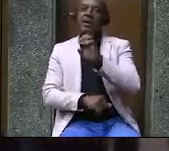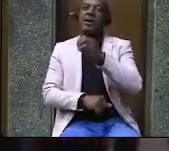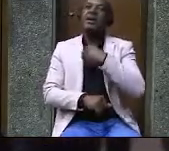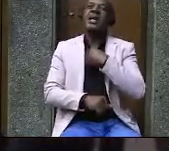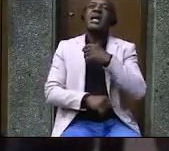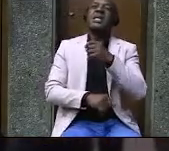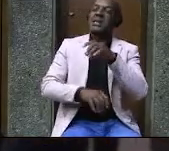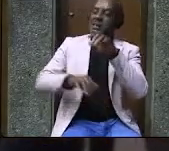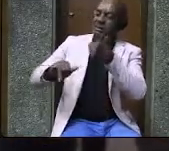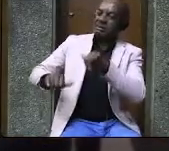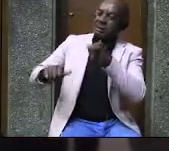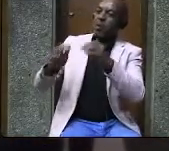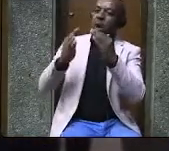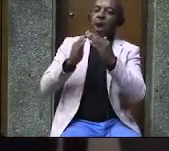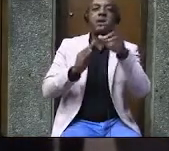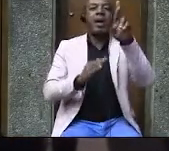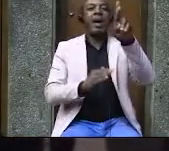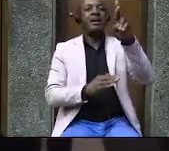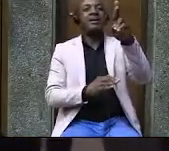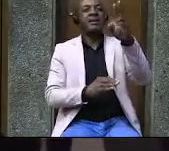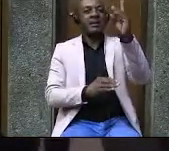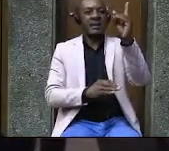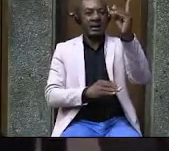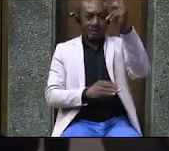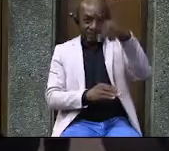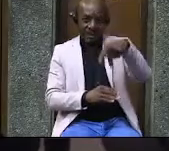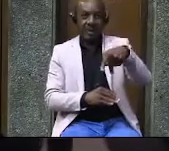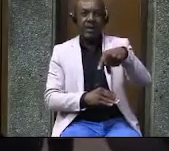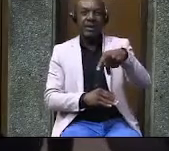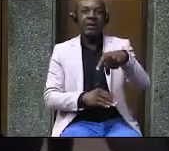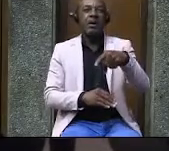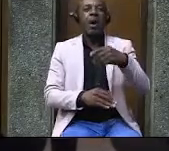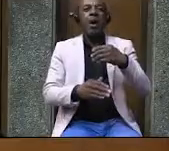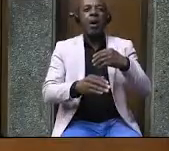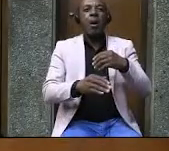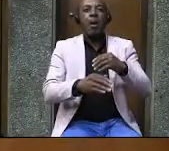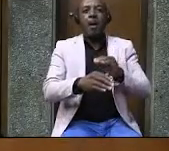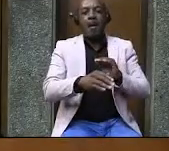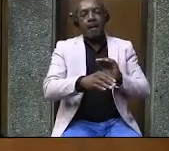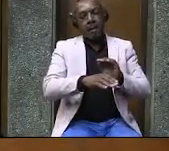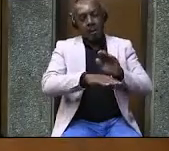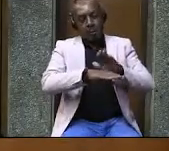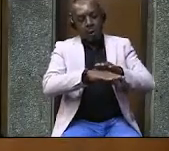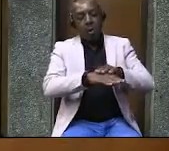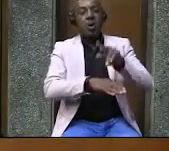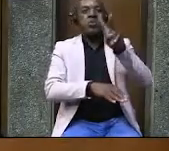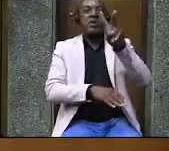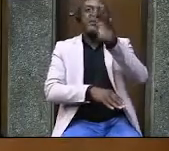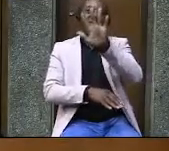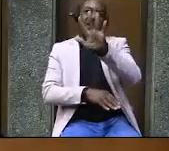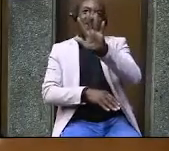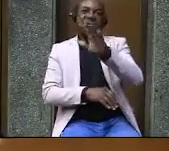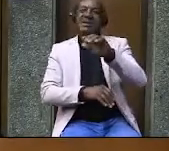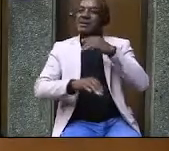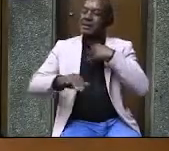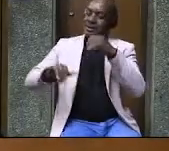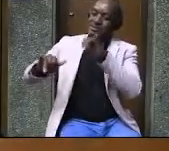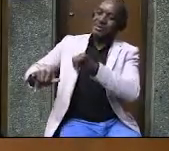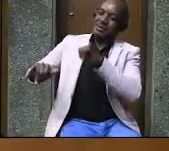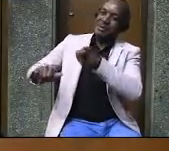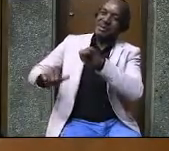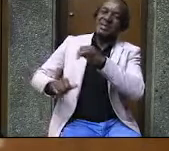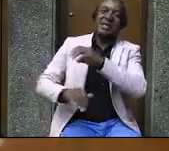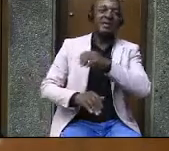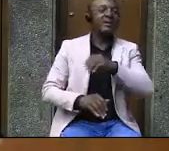than 25 years sihlala kuleza zindlu kodwa izindlu azikhulu azisho ukuthi yezethu zikhuluma ngabanye